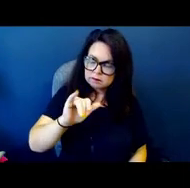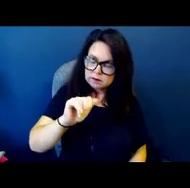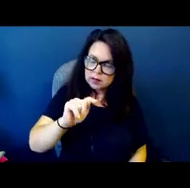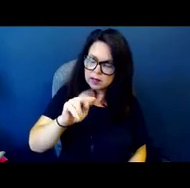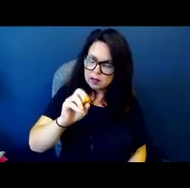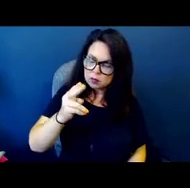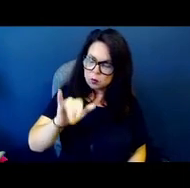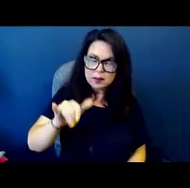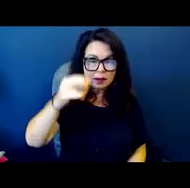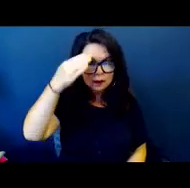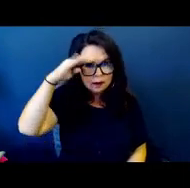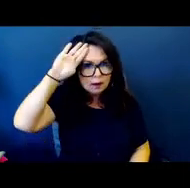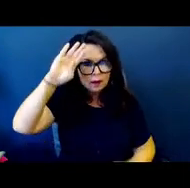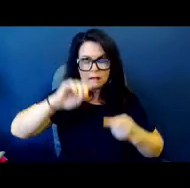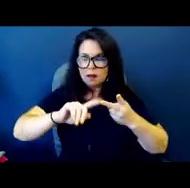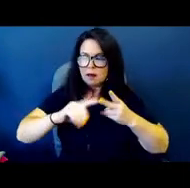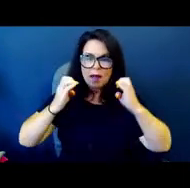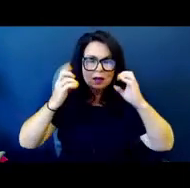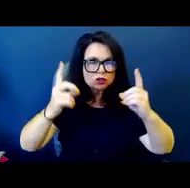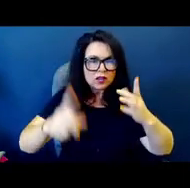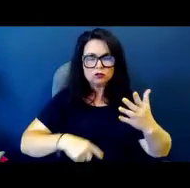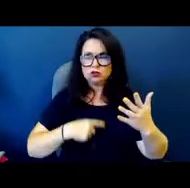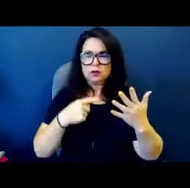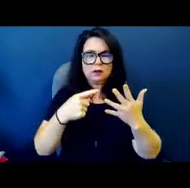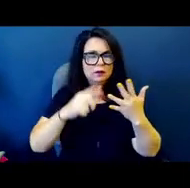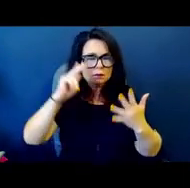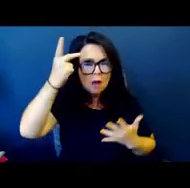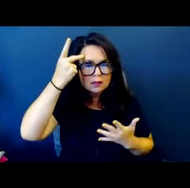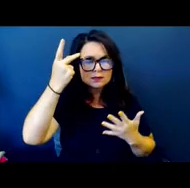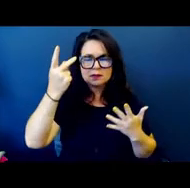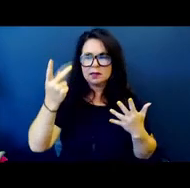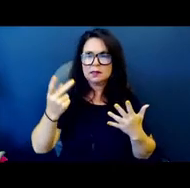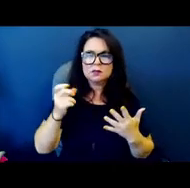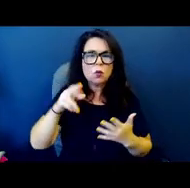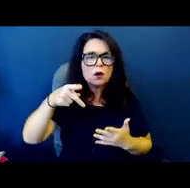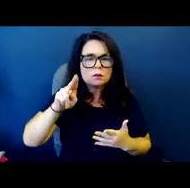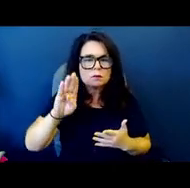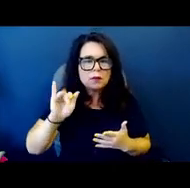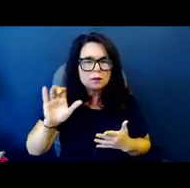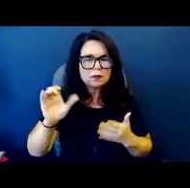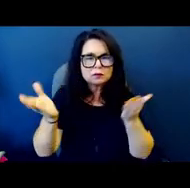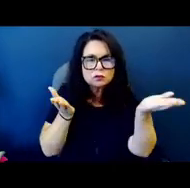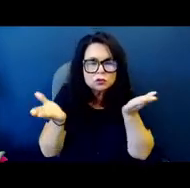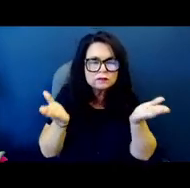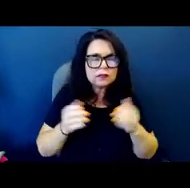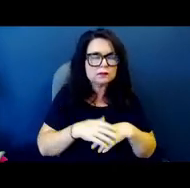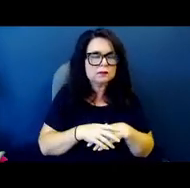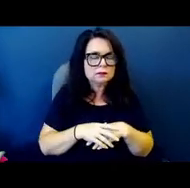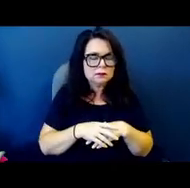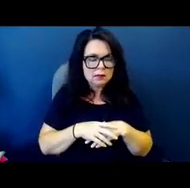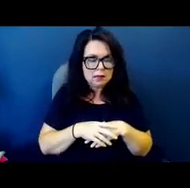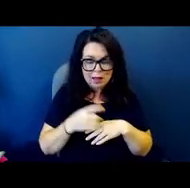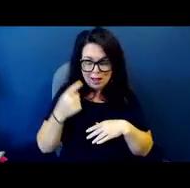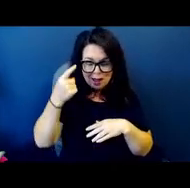you're interested in, you know, politics and public service, I think one of the